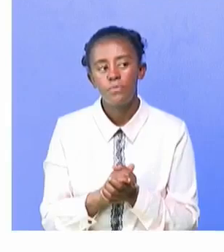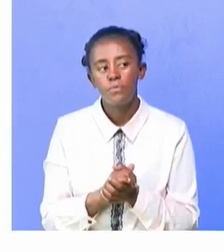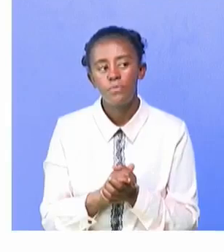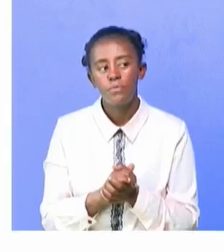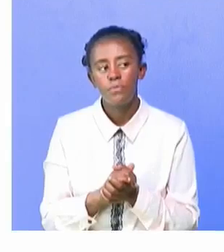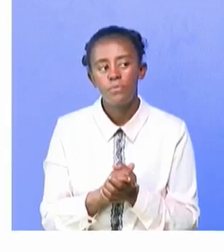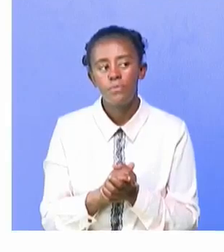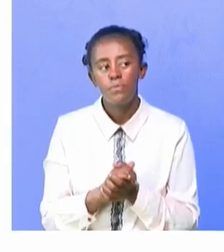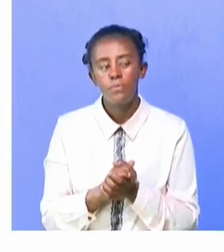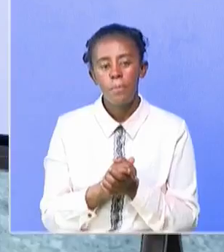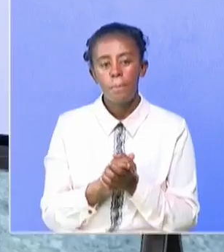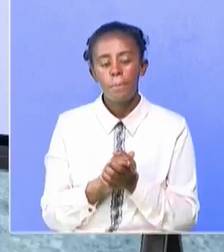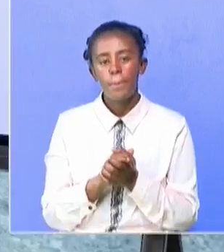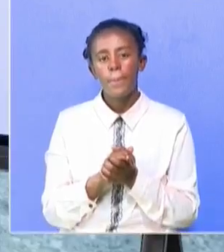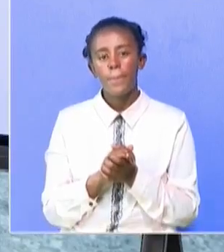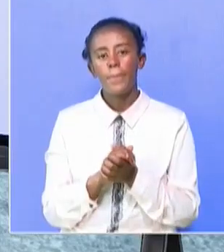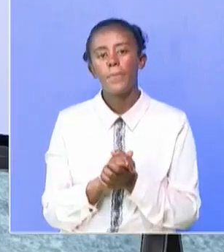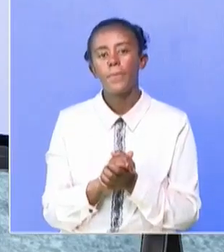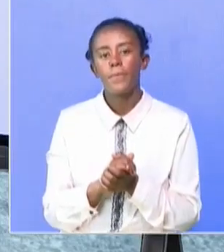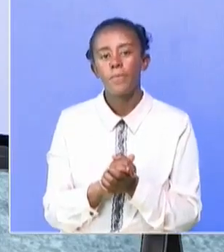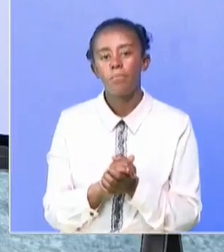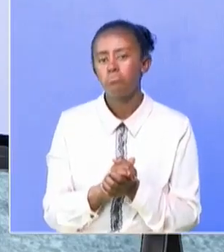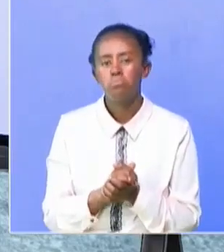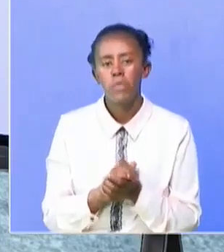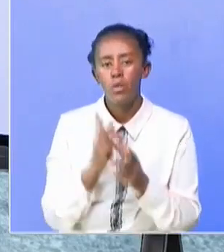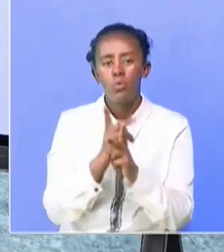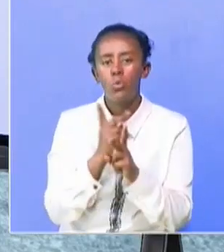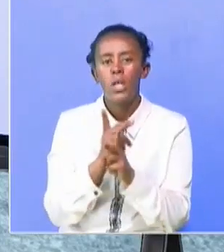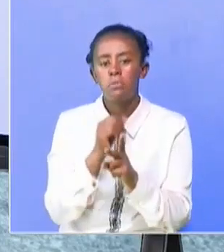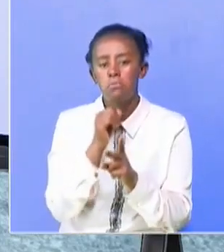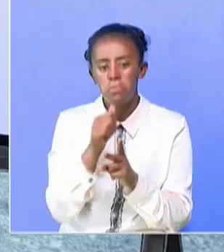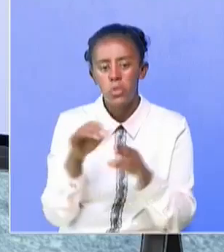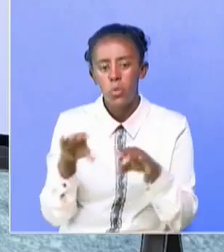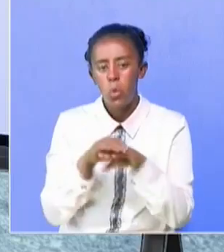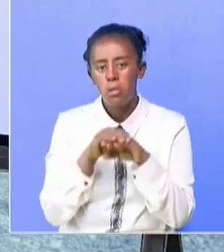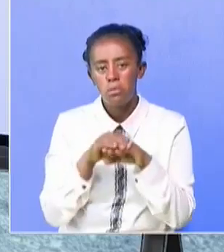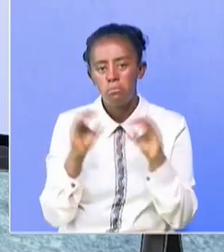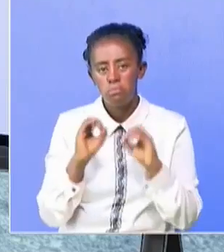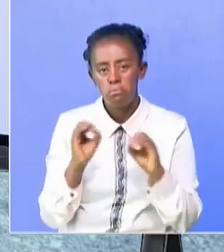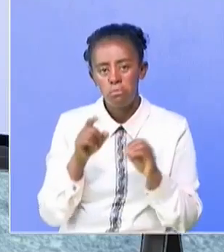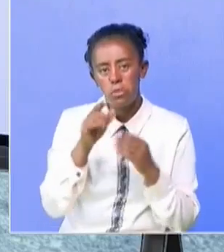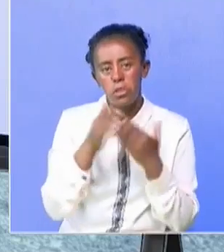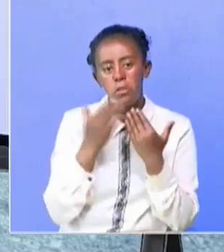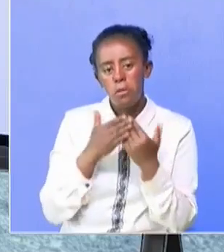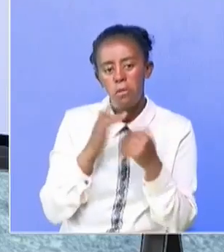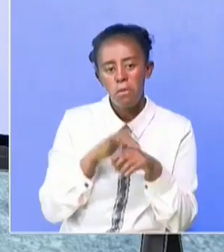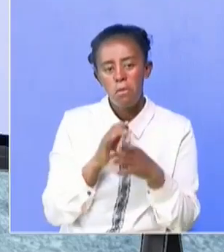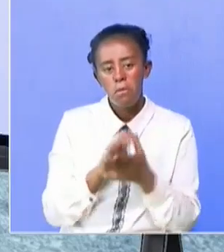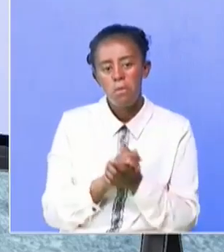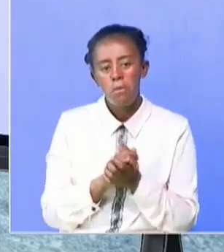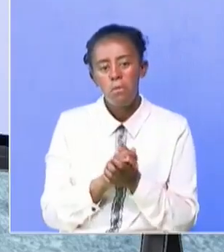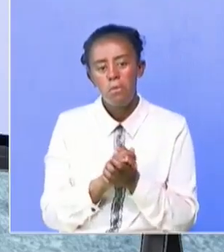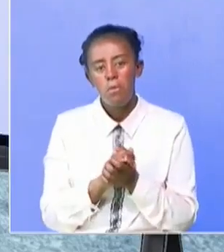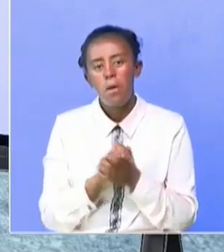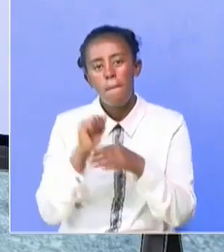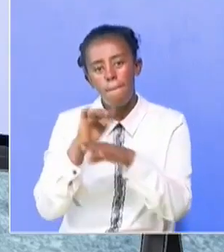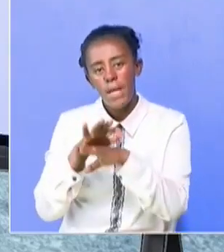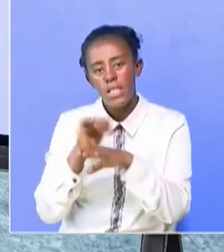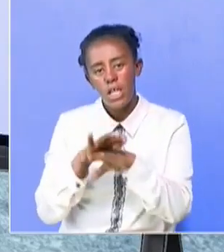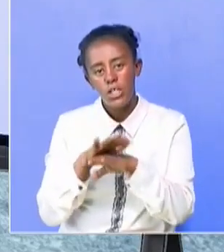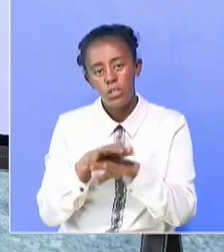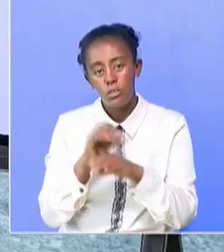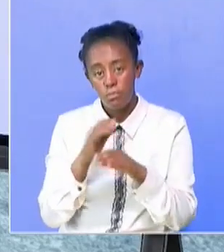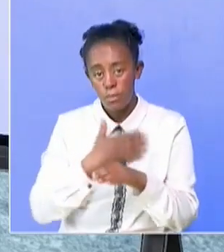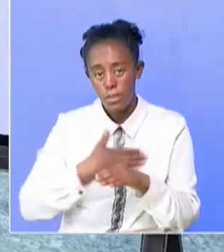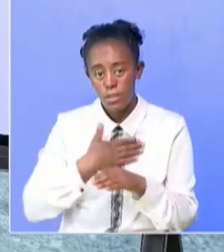Good. But don't expect that you're writing introduction. You just simply put your message here now,